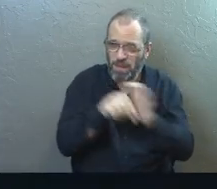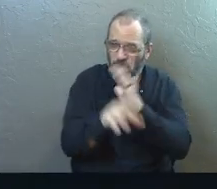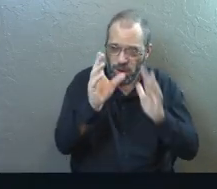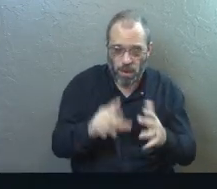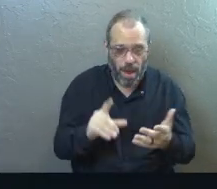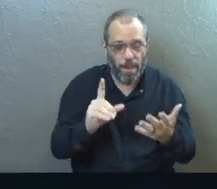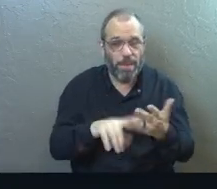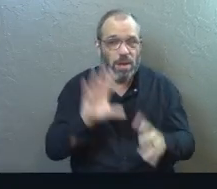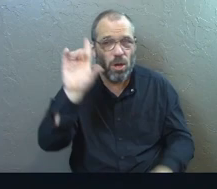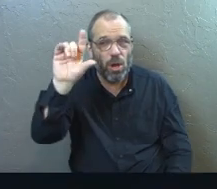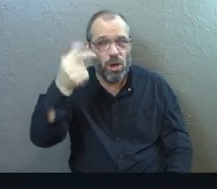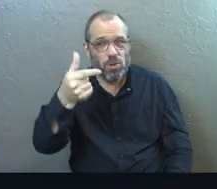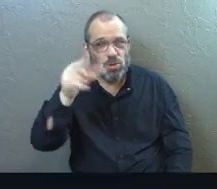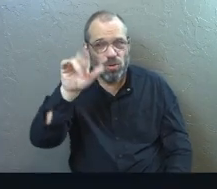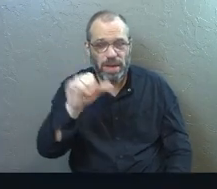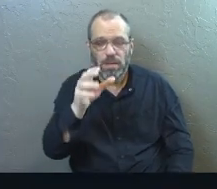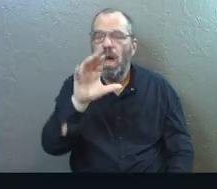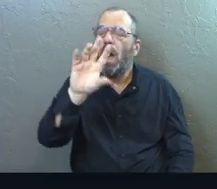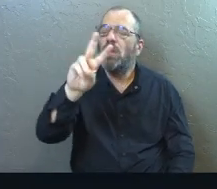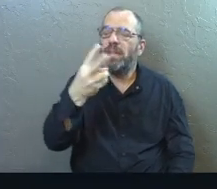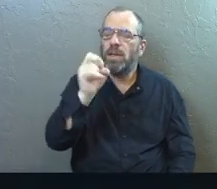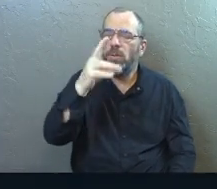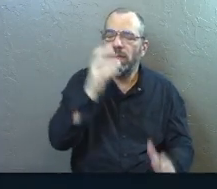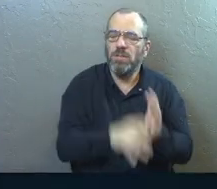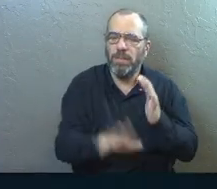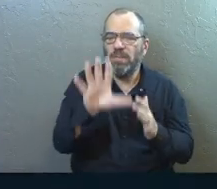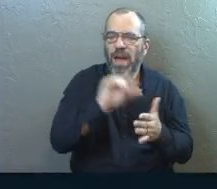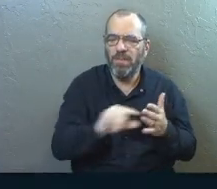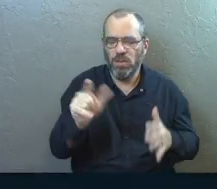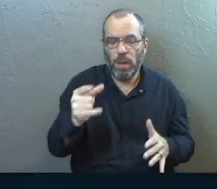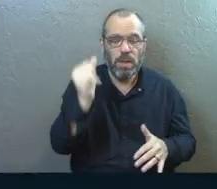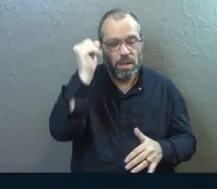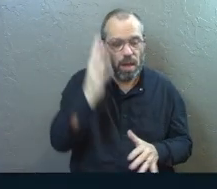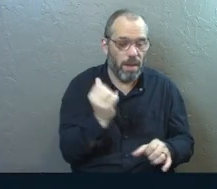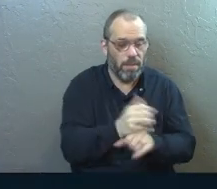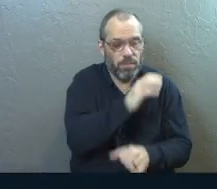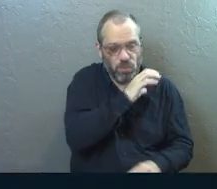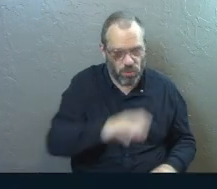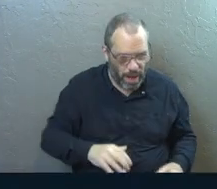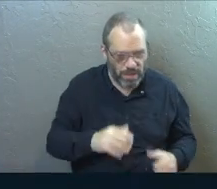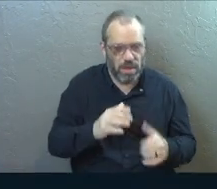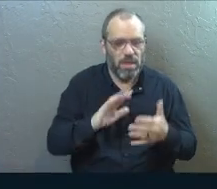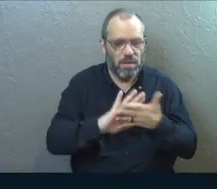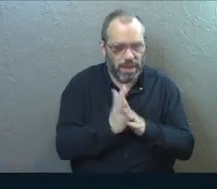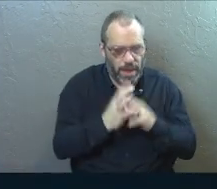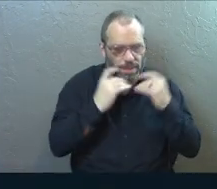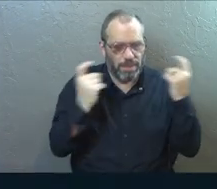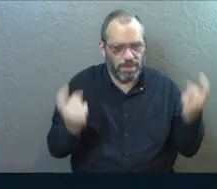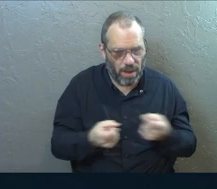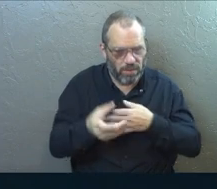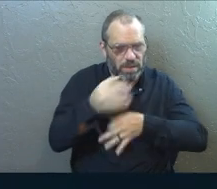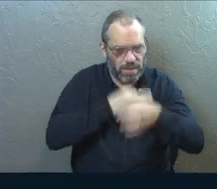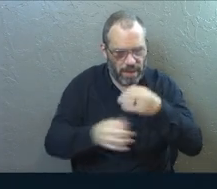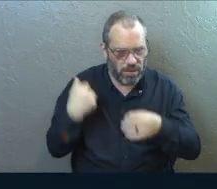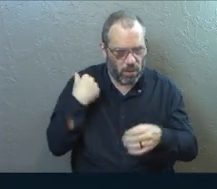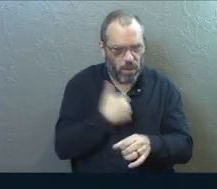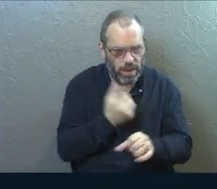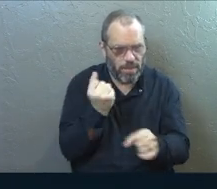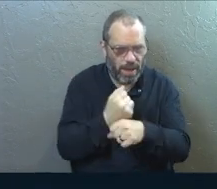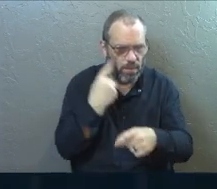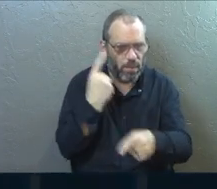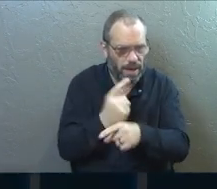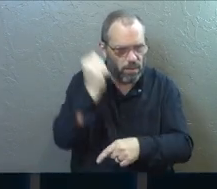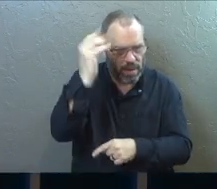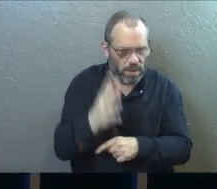grace. 2 Corinthians 5:21 said, for God made Christ, who never sinned, to be the offering for our sin, so that we could be made right with